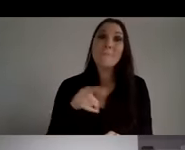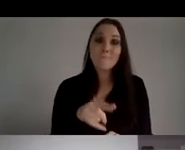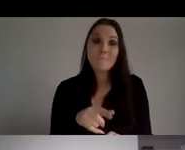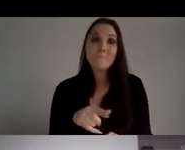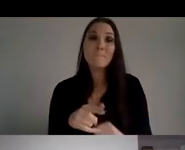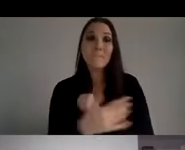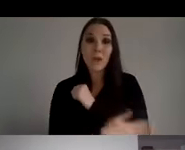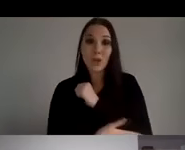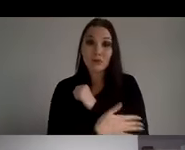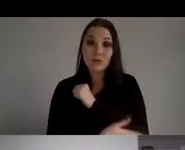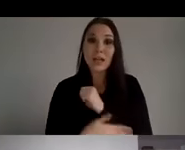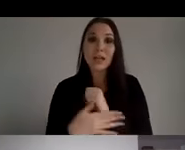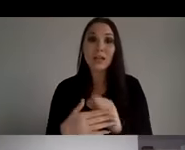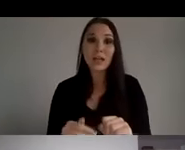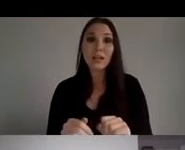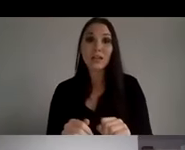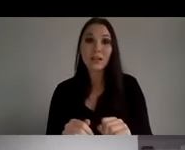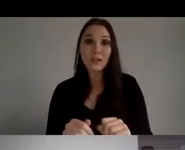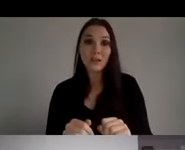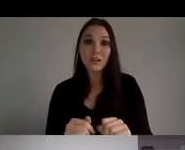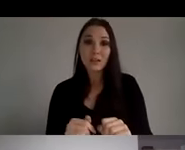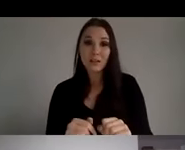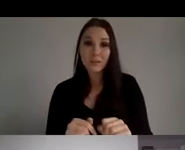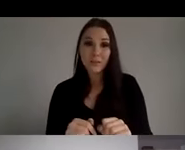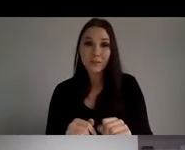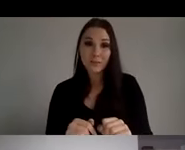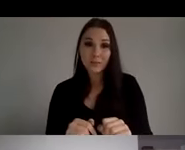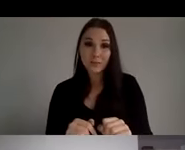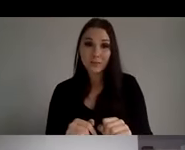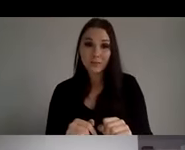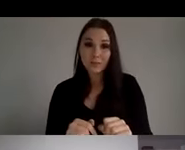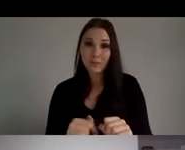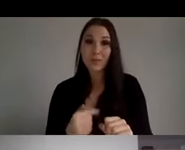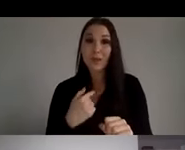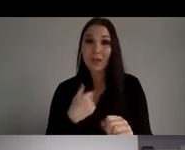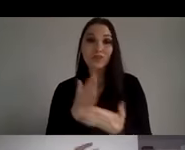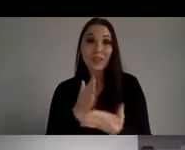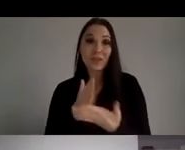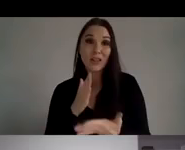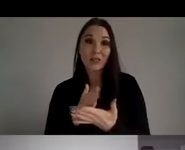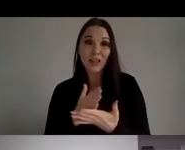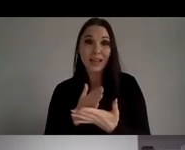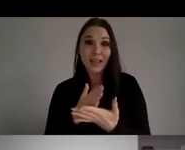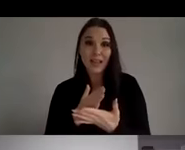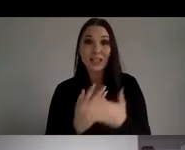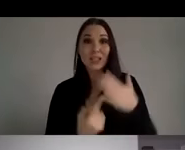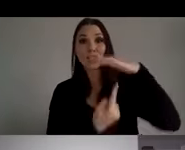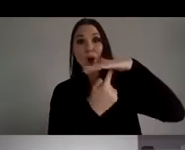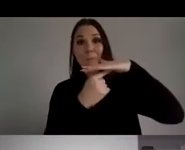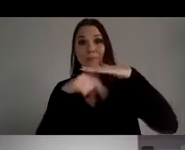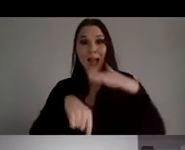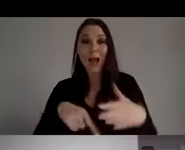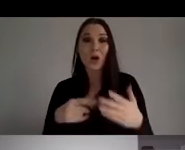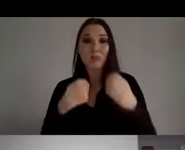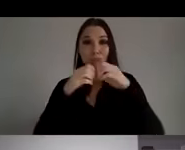Elon Musk. So then you get the newest messages. No, but it's really, for us, it's really a top-down approach, very strong